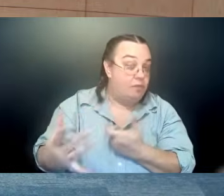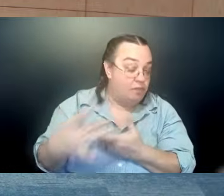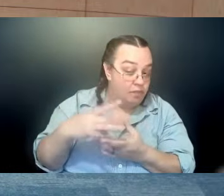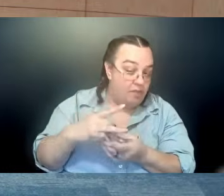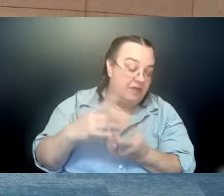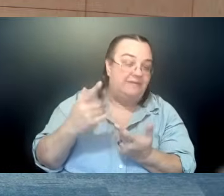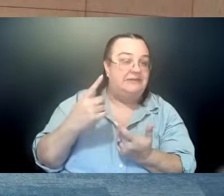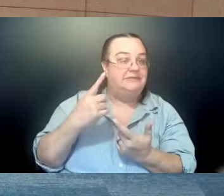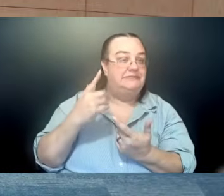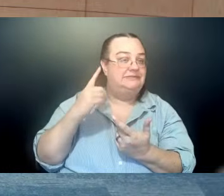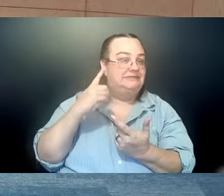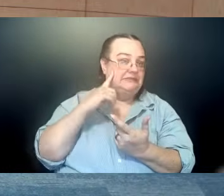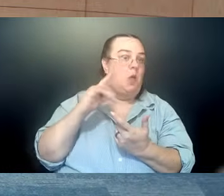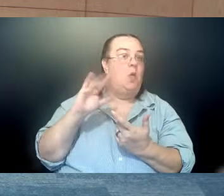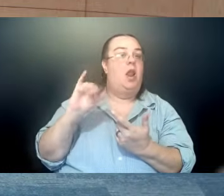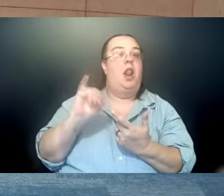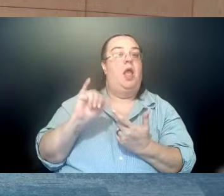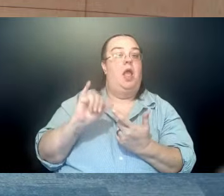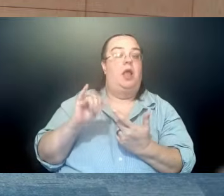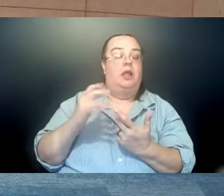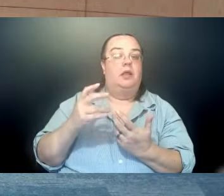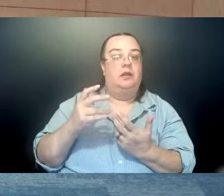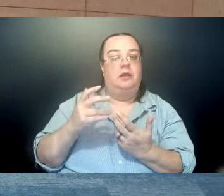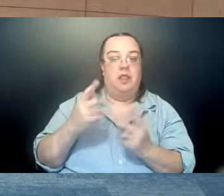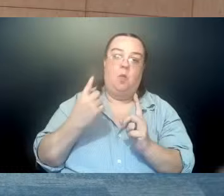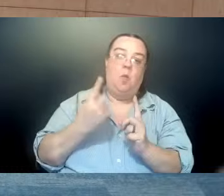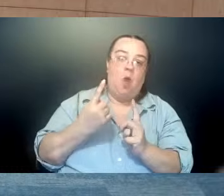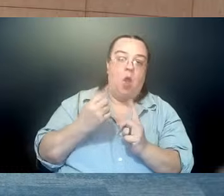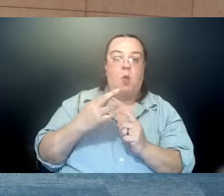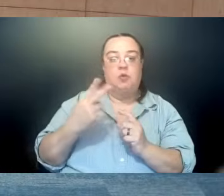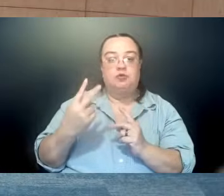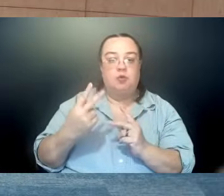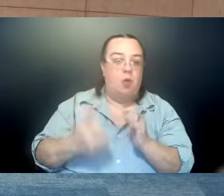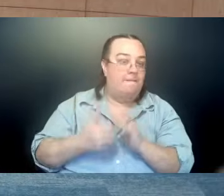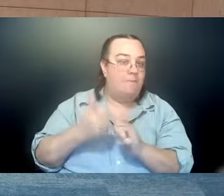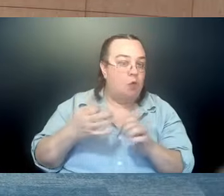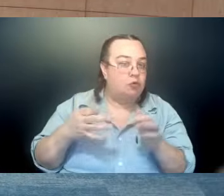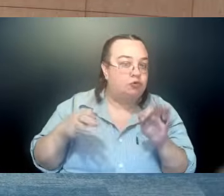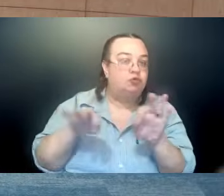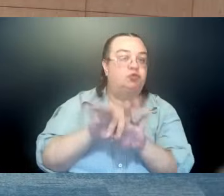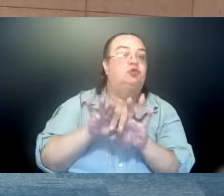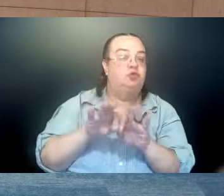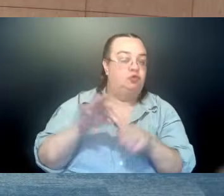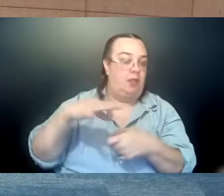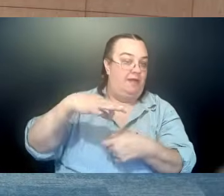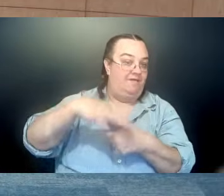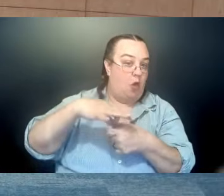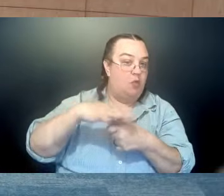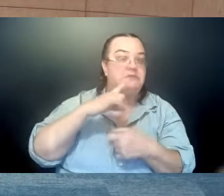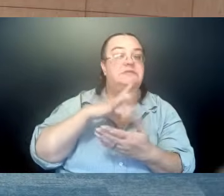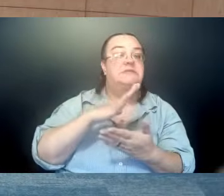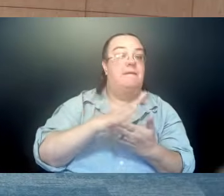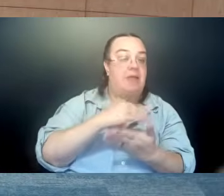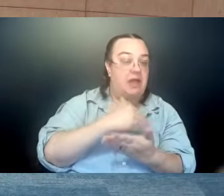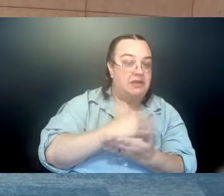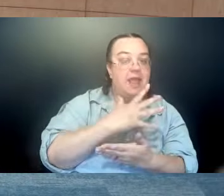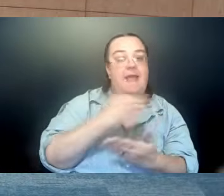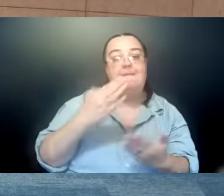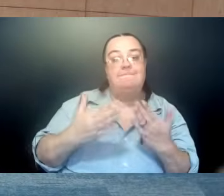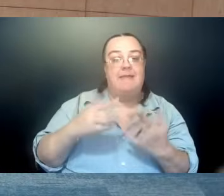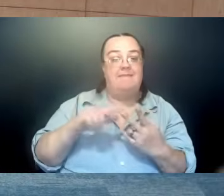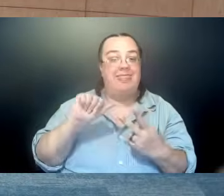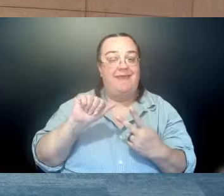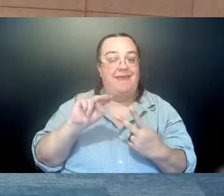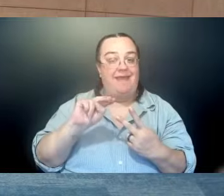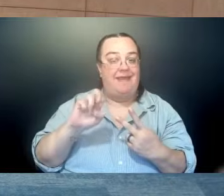sounds like the 1 or 2 most crucial of the votes, being the budget and perhaps annexation.